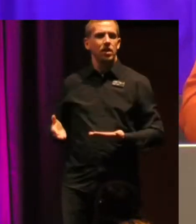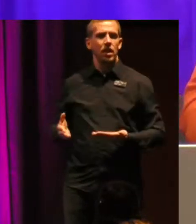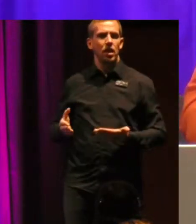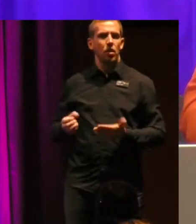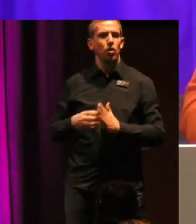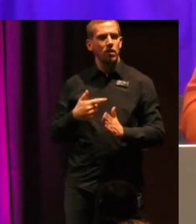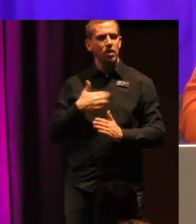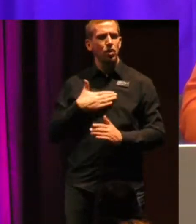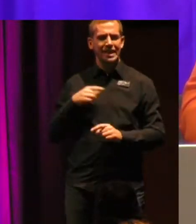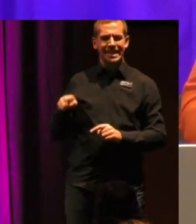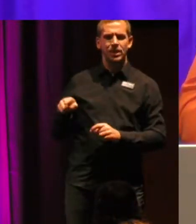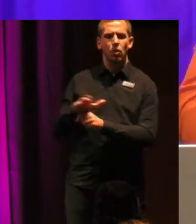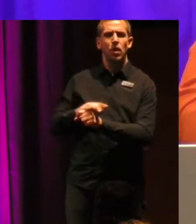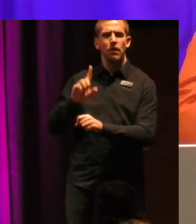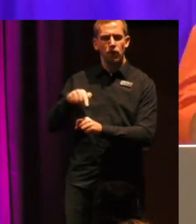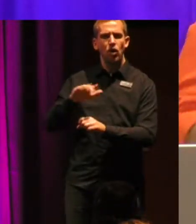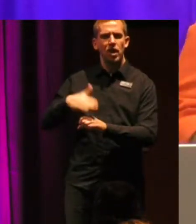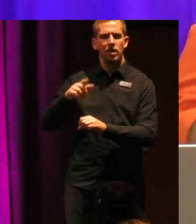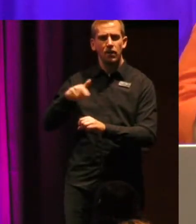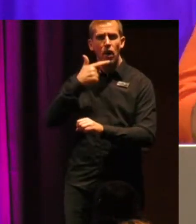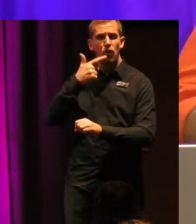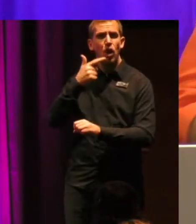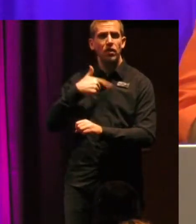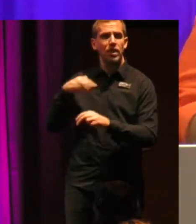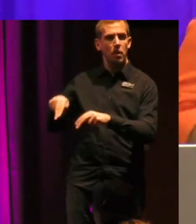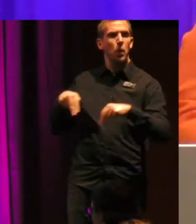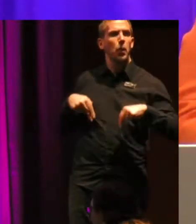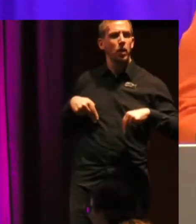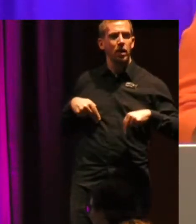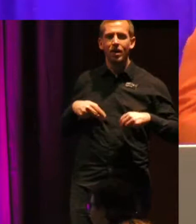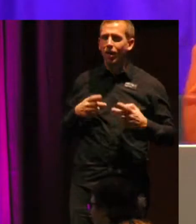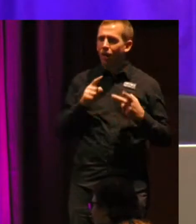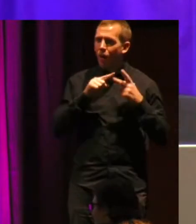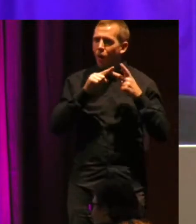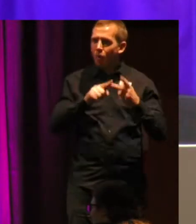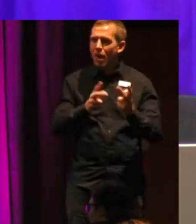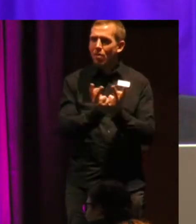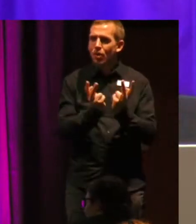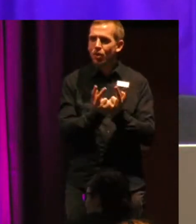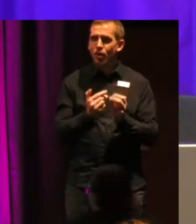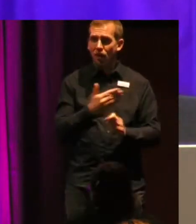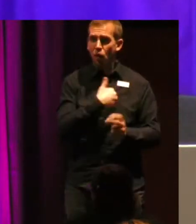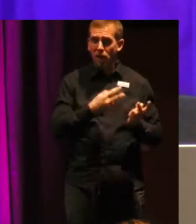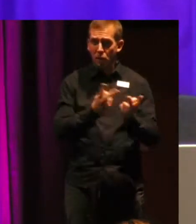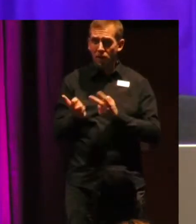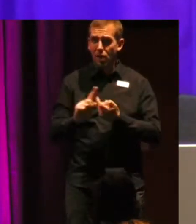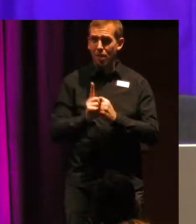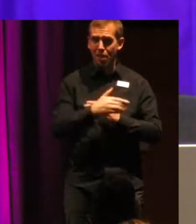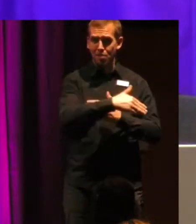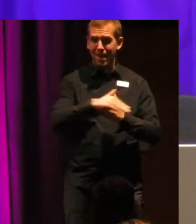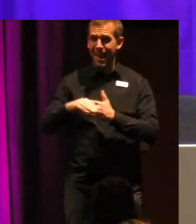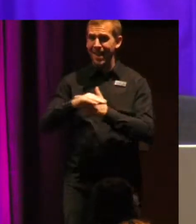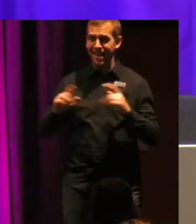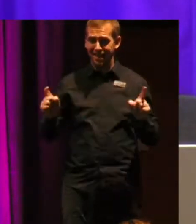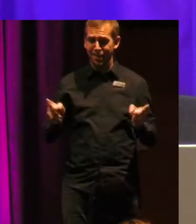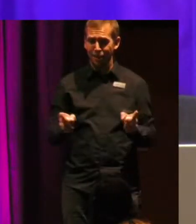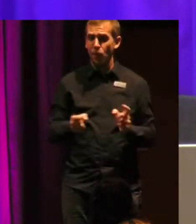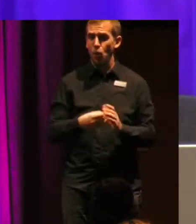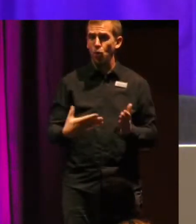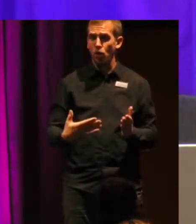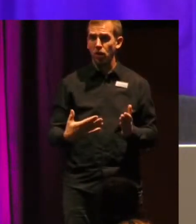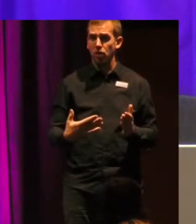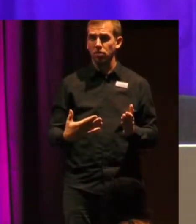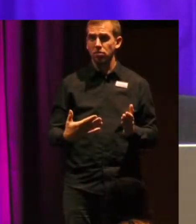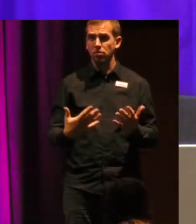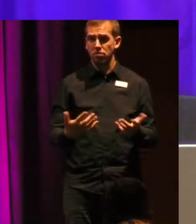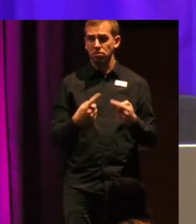too dangerous. And so it's also, again, limiting our democracies as far